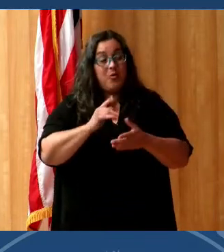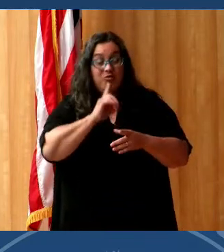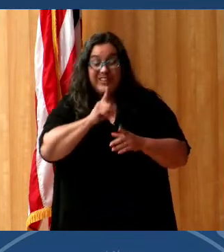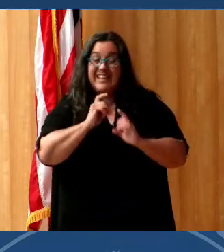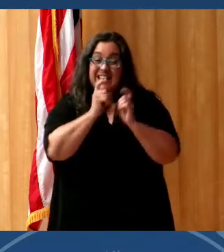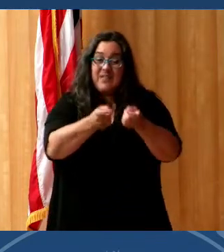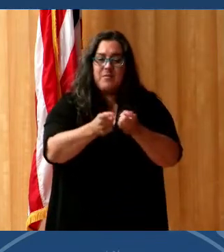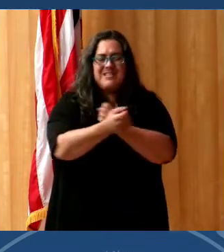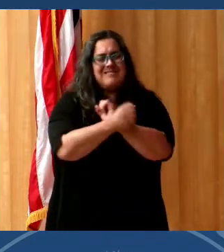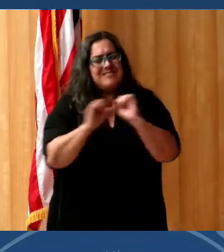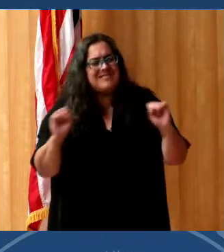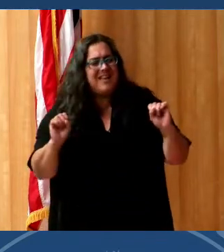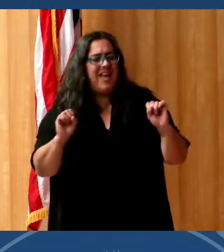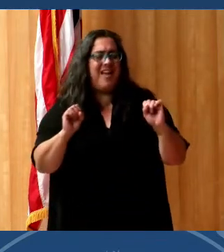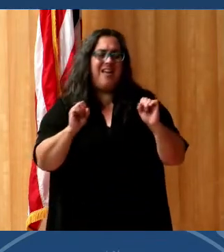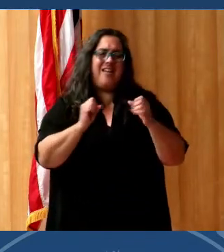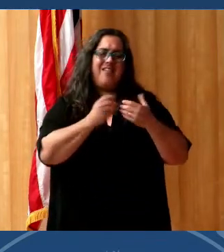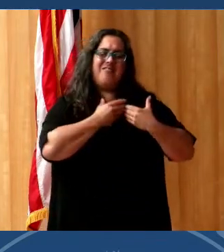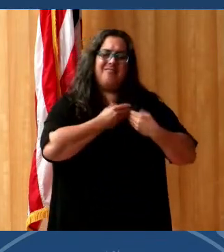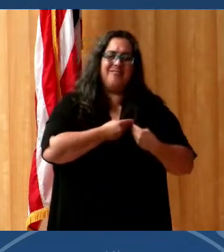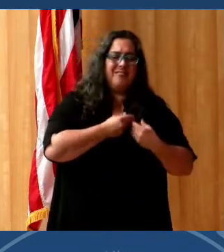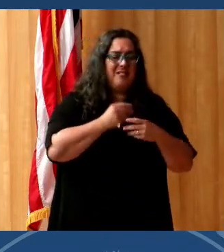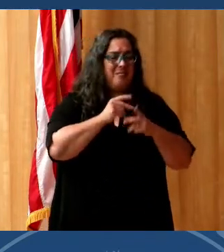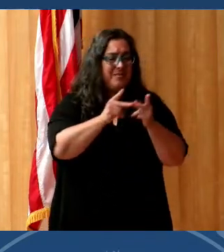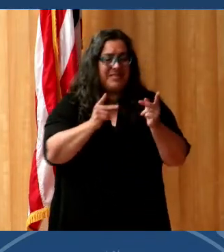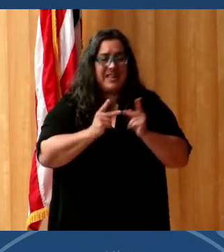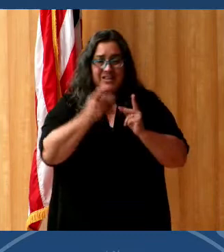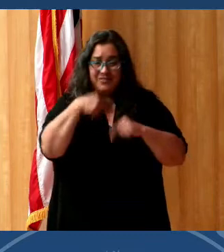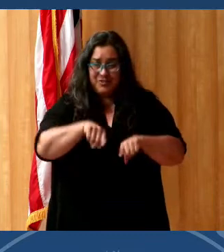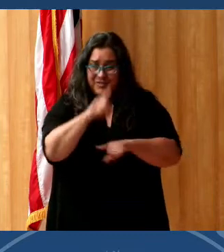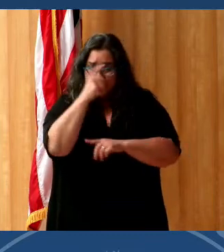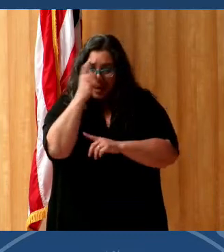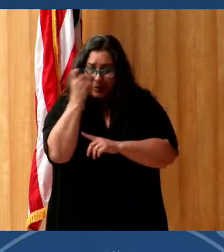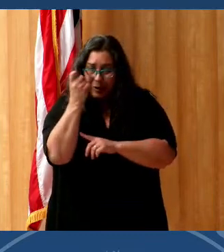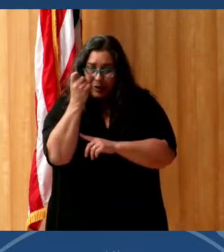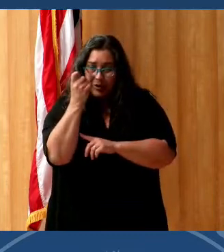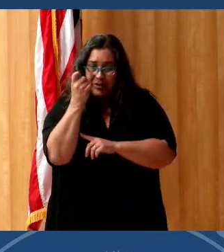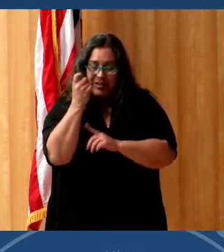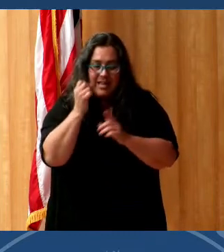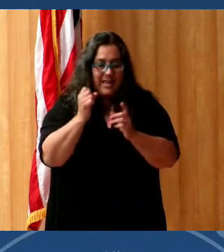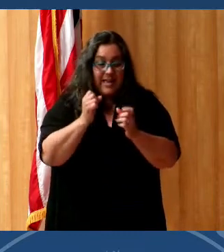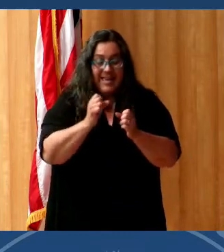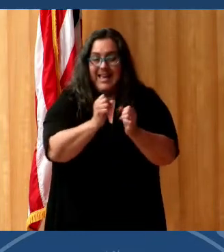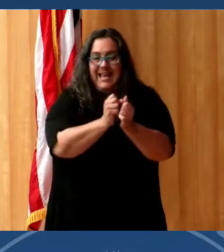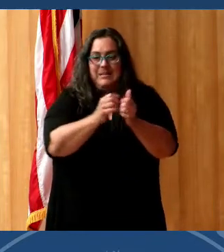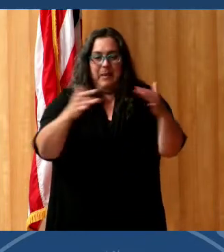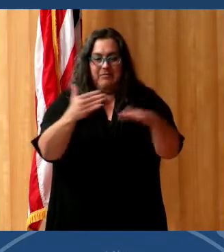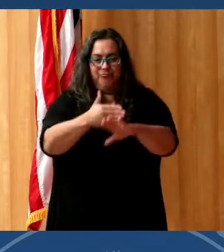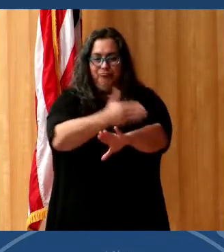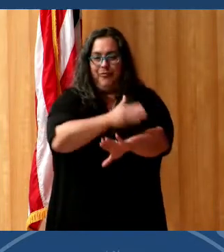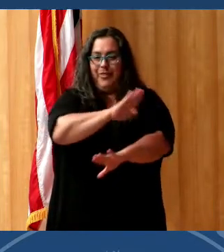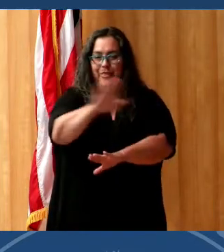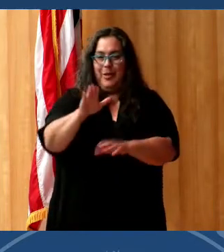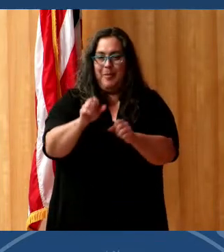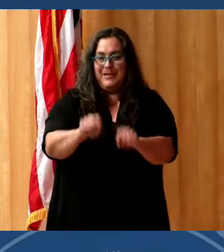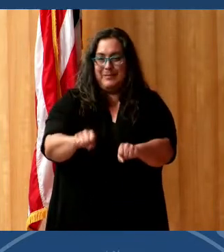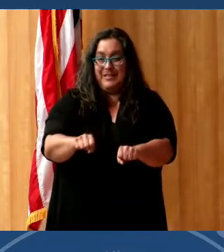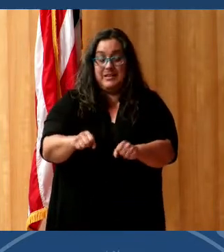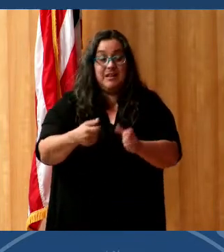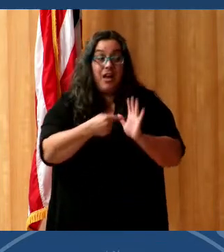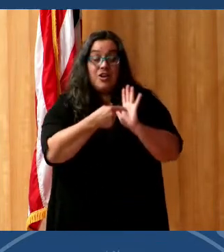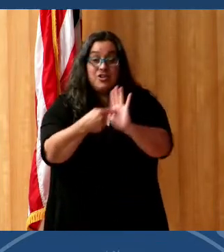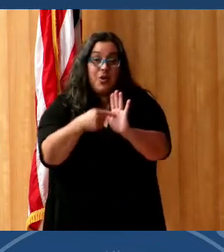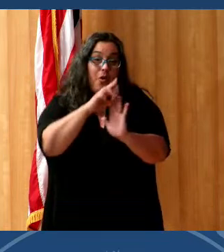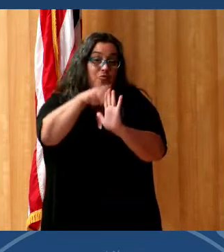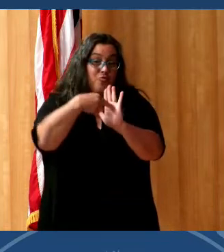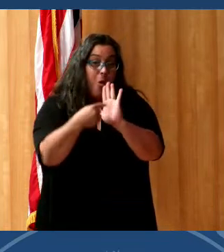a safe, nurturing place to be this summer. It was about expanding their possibilities. It was about giving them role models.